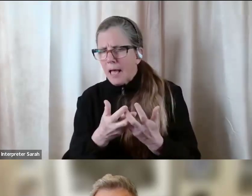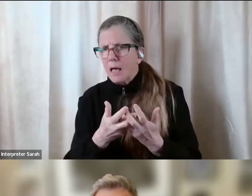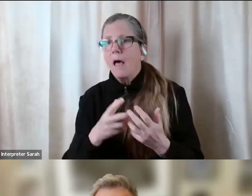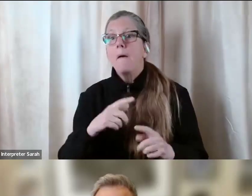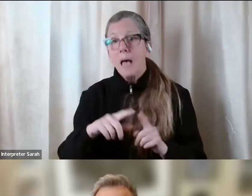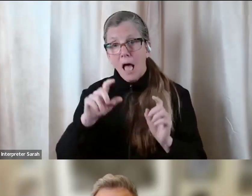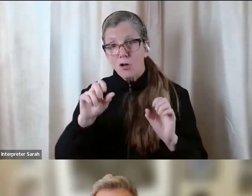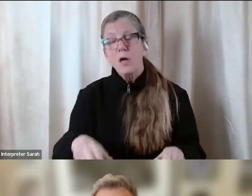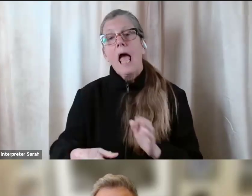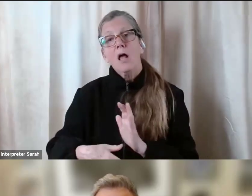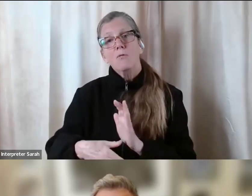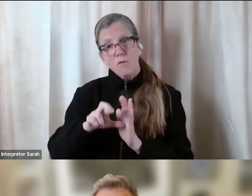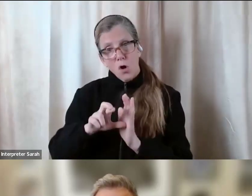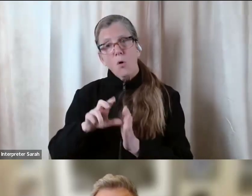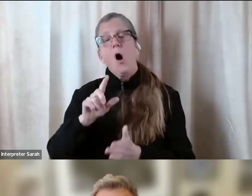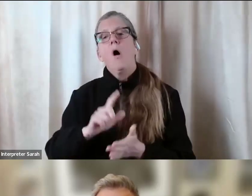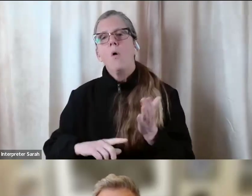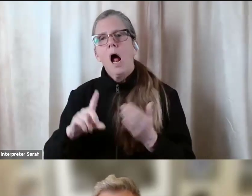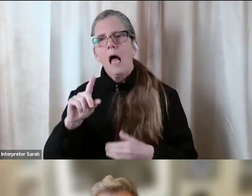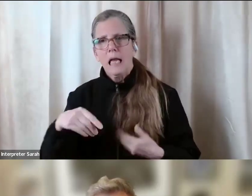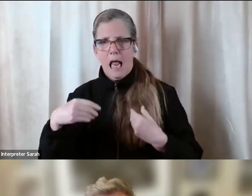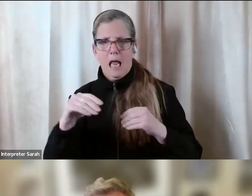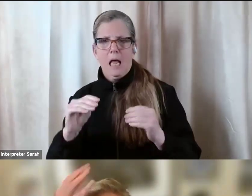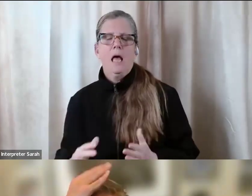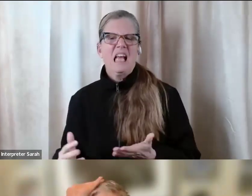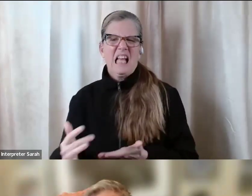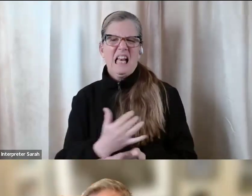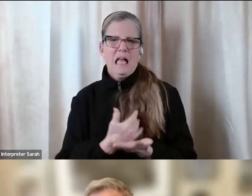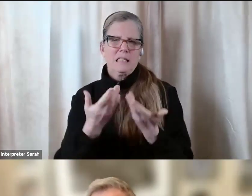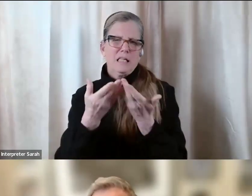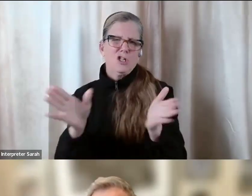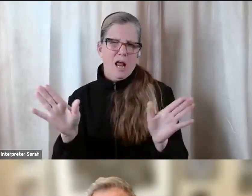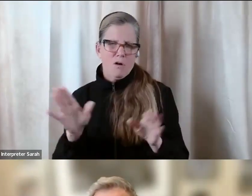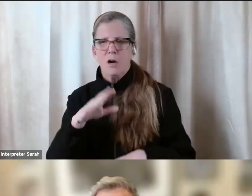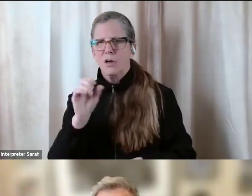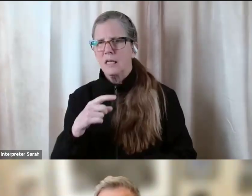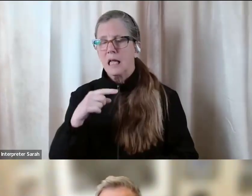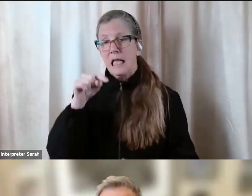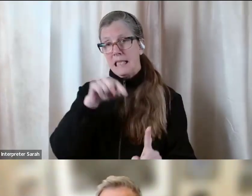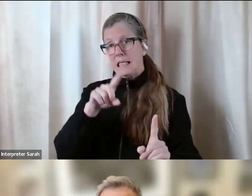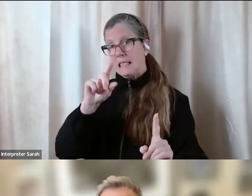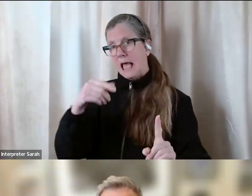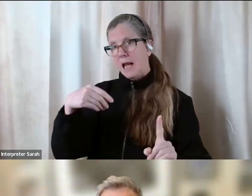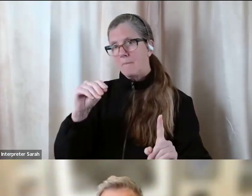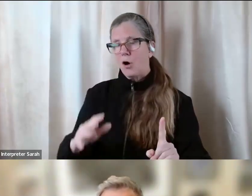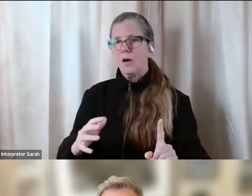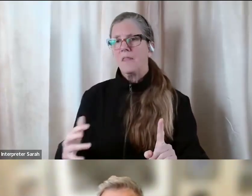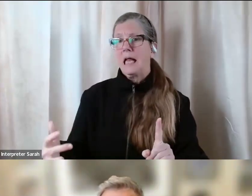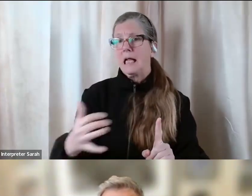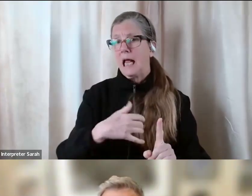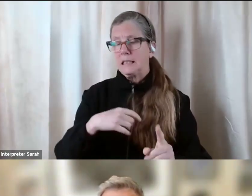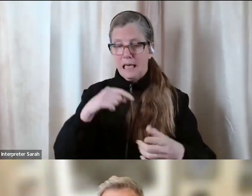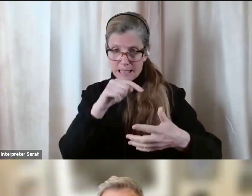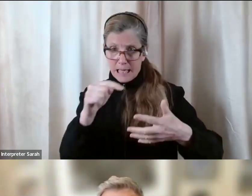broker reports that they collect in general. So you can kind of do the math there of here's a data broker, they collect this, they deleted my information. They may have had